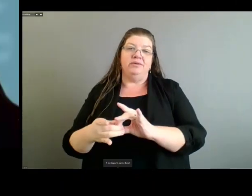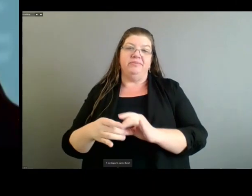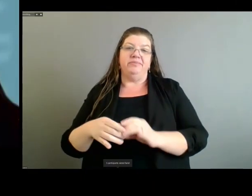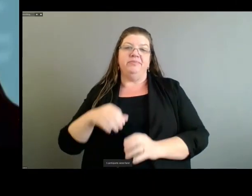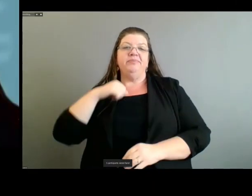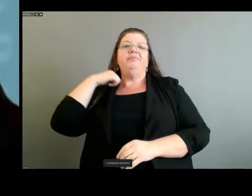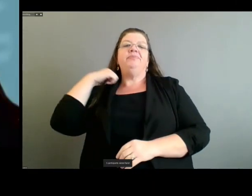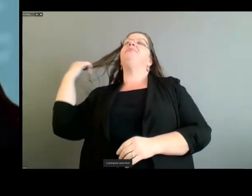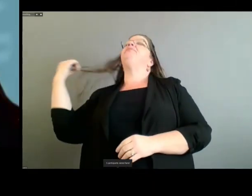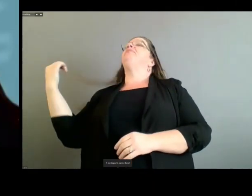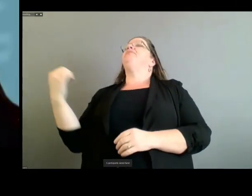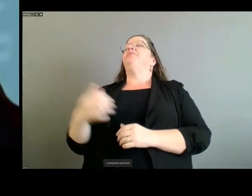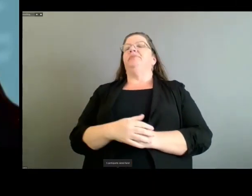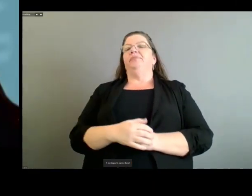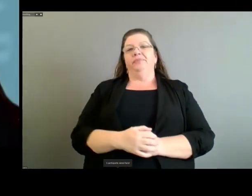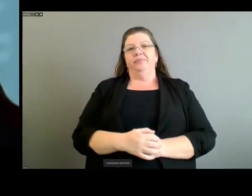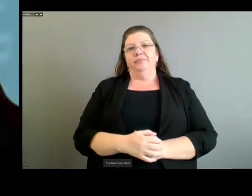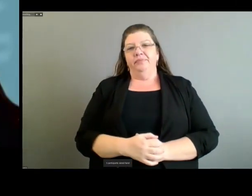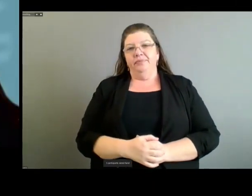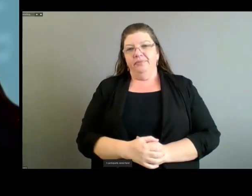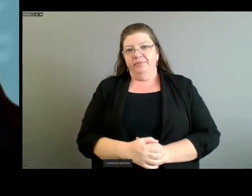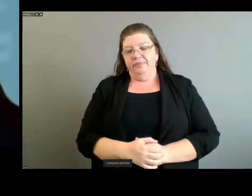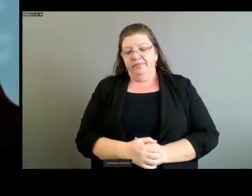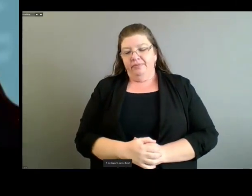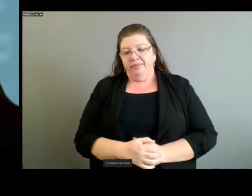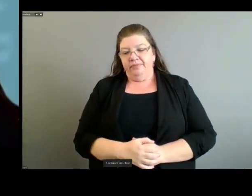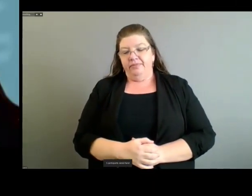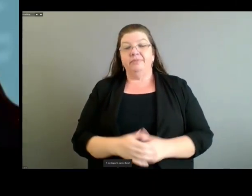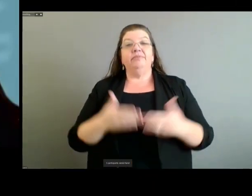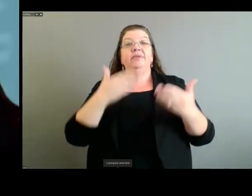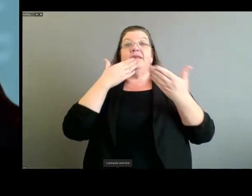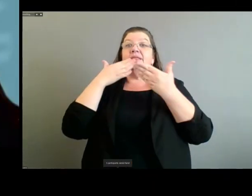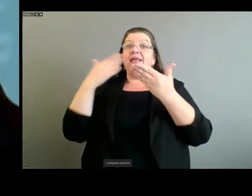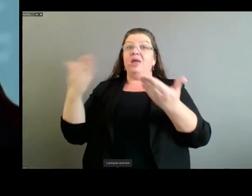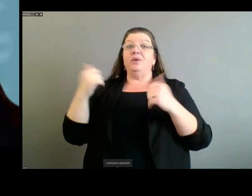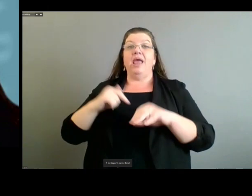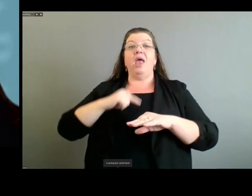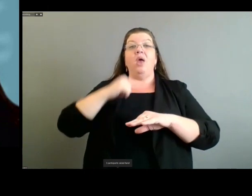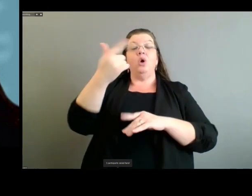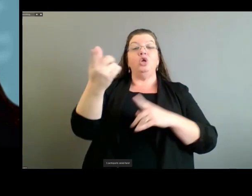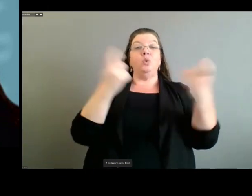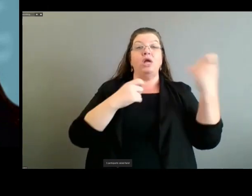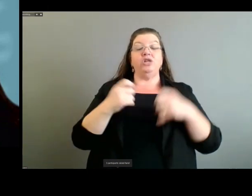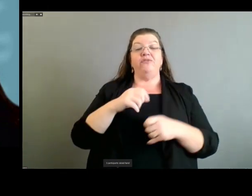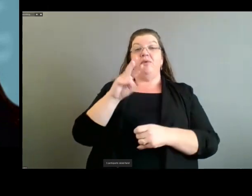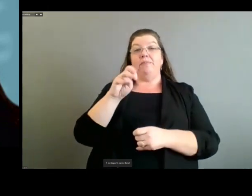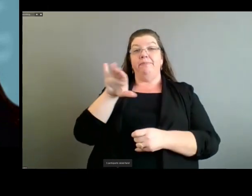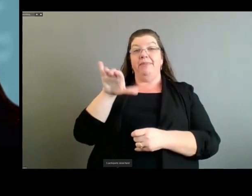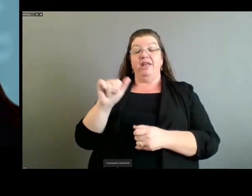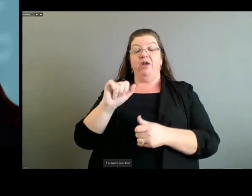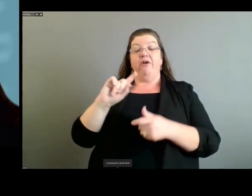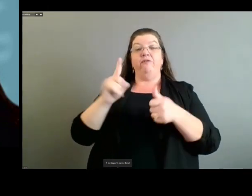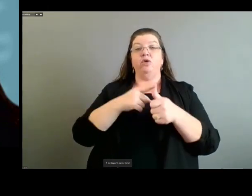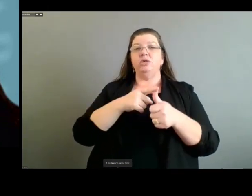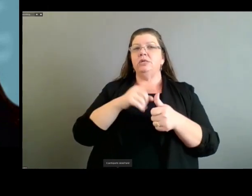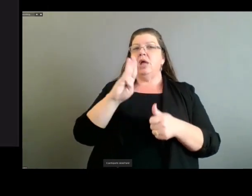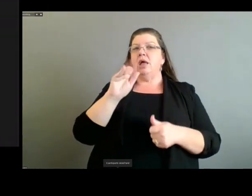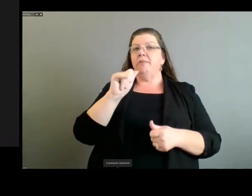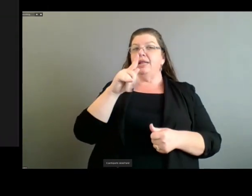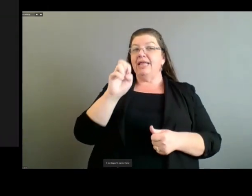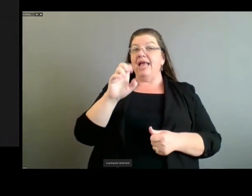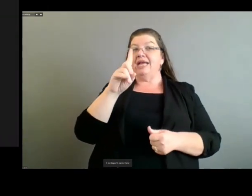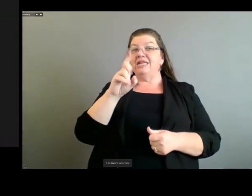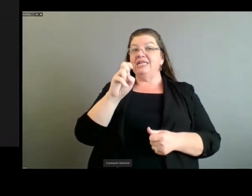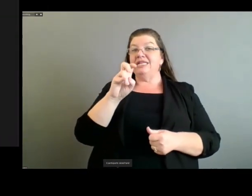Thank you so much. And now we will move on to questions from the media. First up is Blake Devine with KUIT. Hey